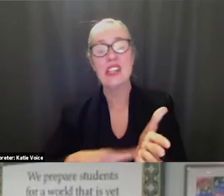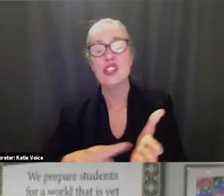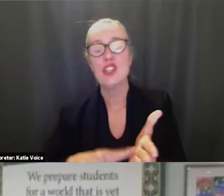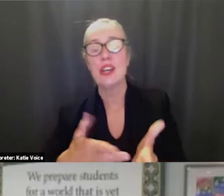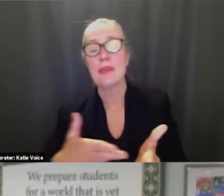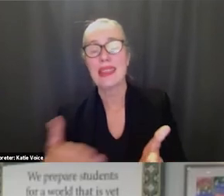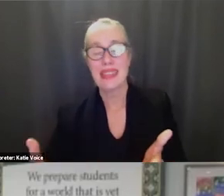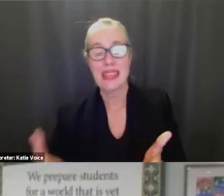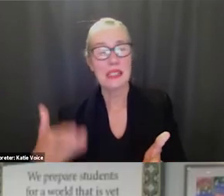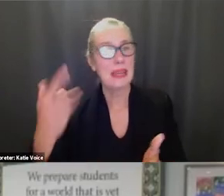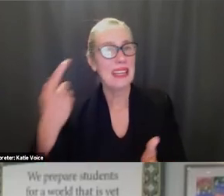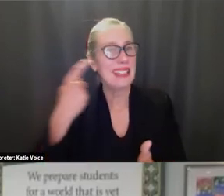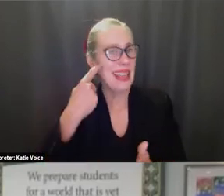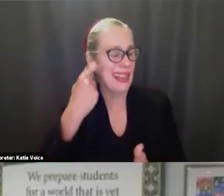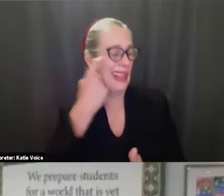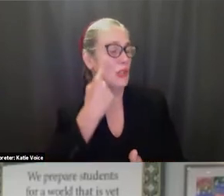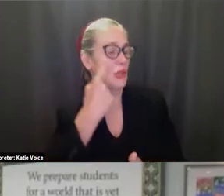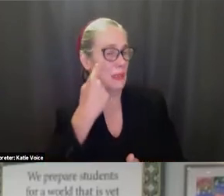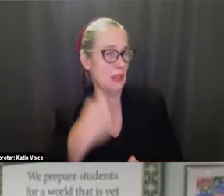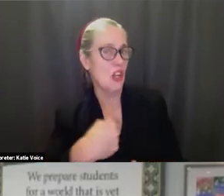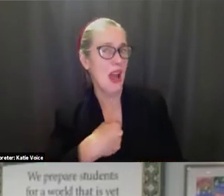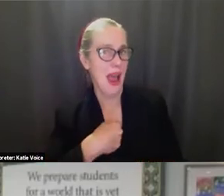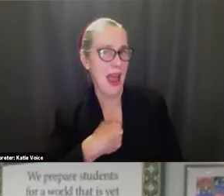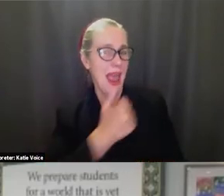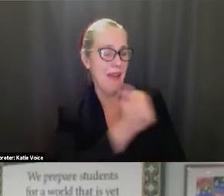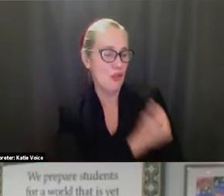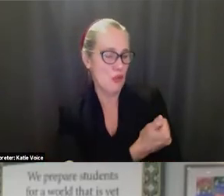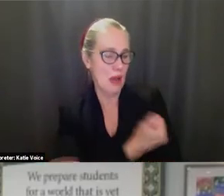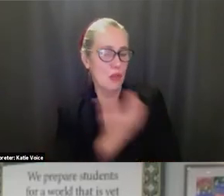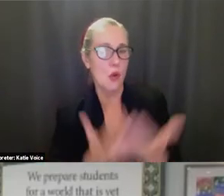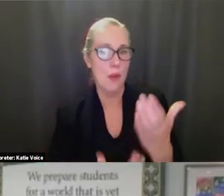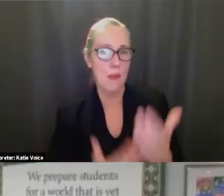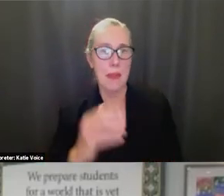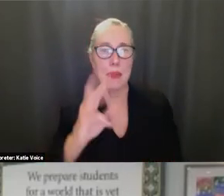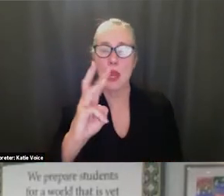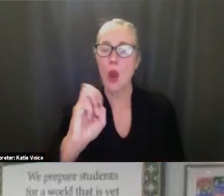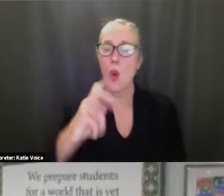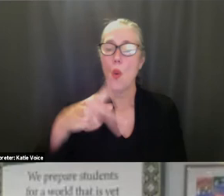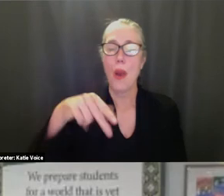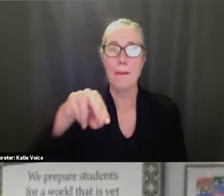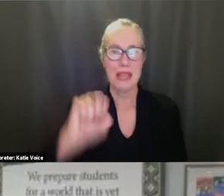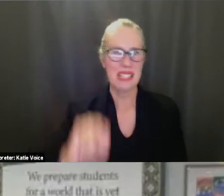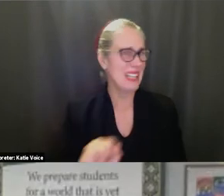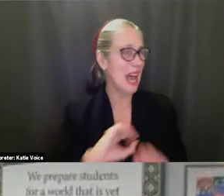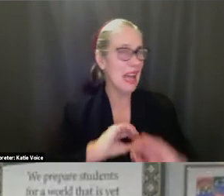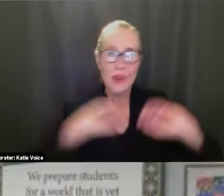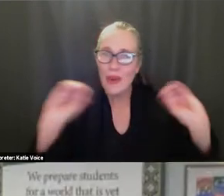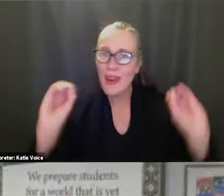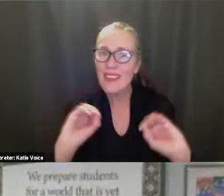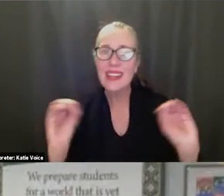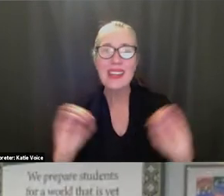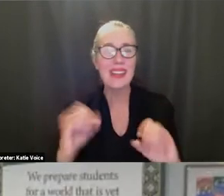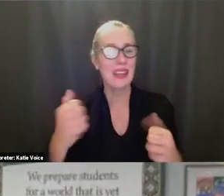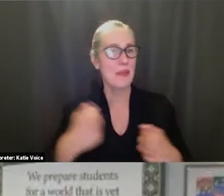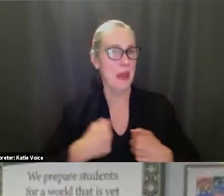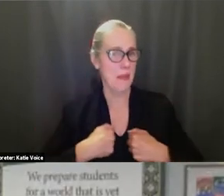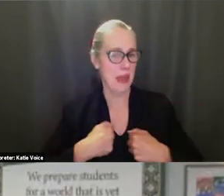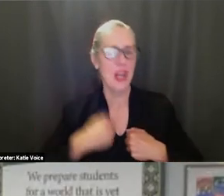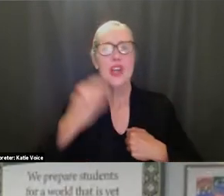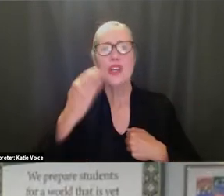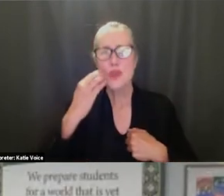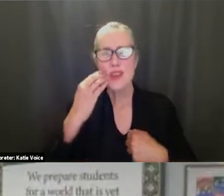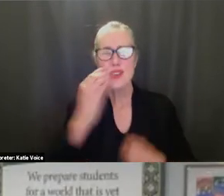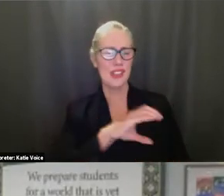they have reasonable suspicion that i have drugs or weapons in my backpack i don't have anything of the sort so i know it's just a